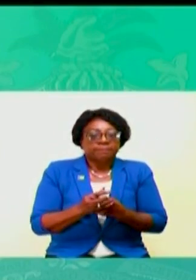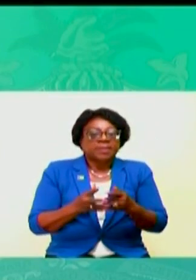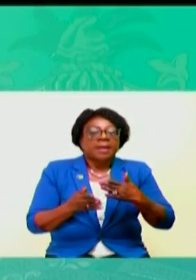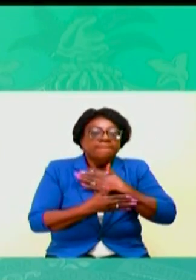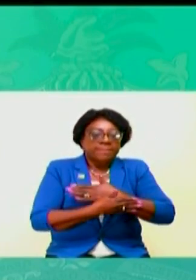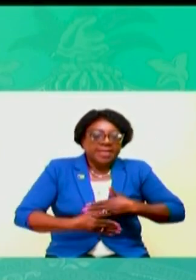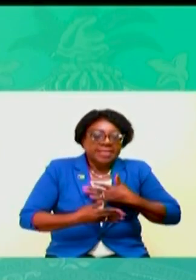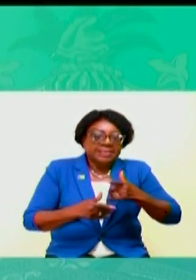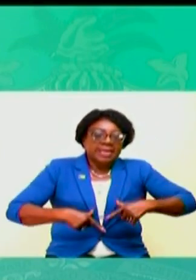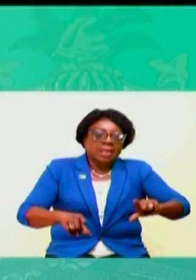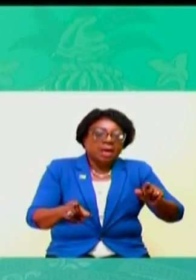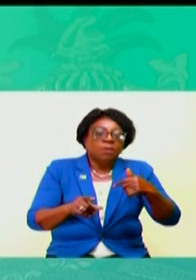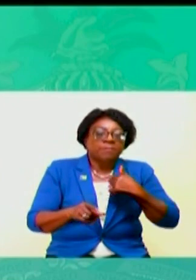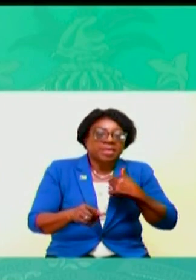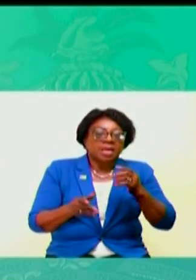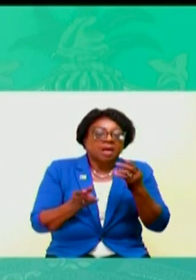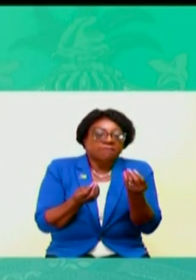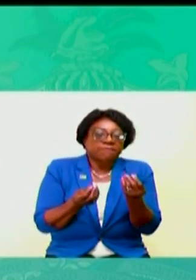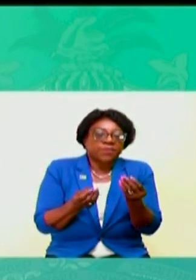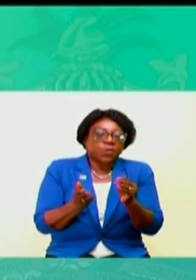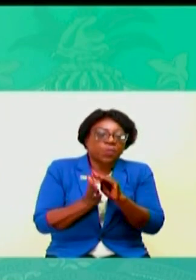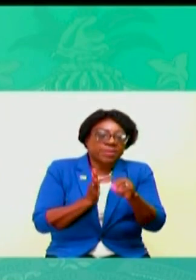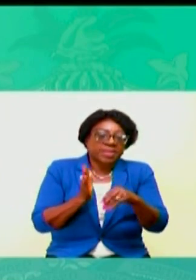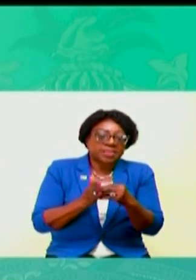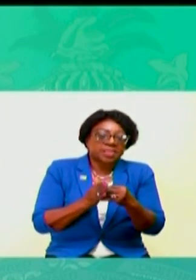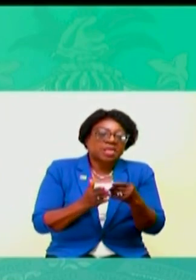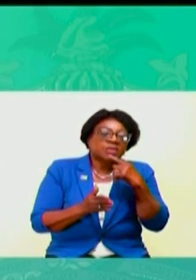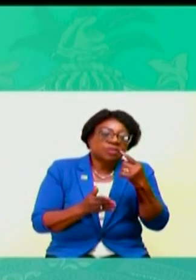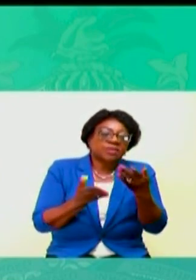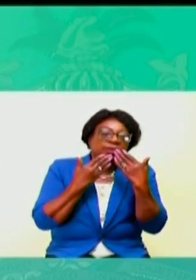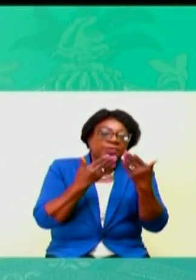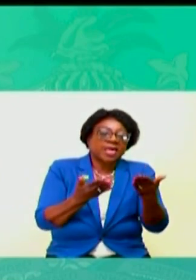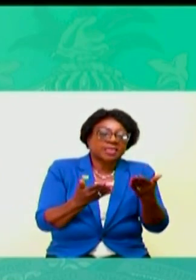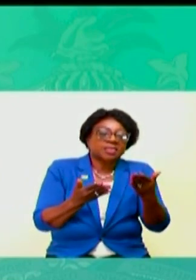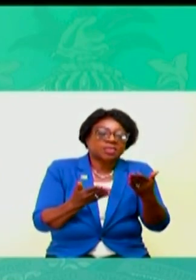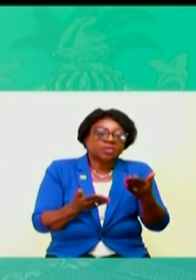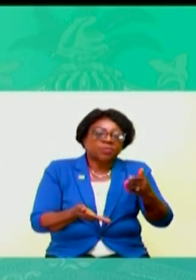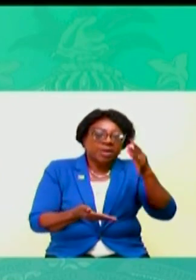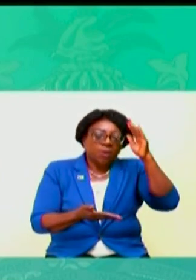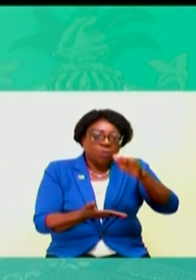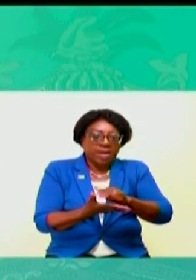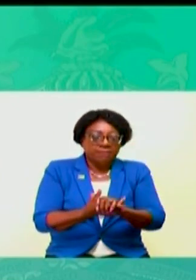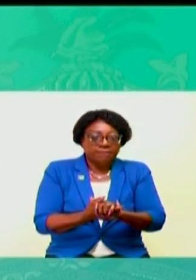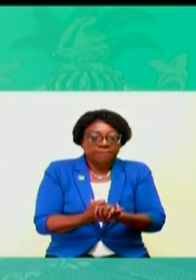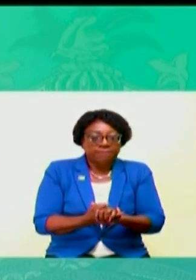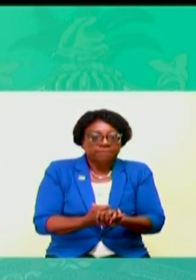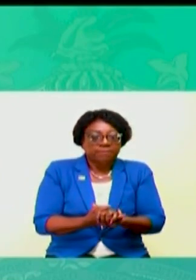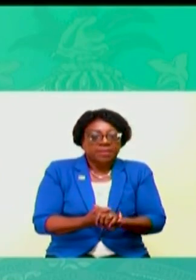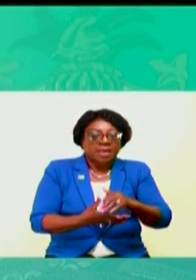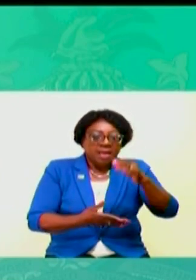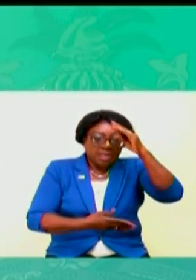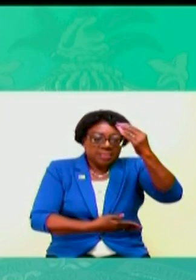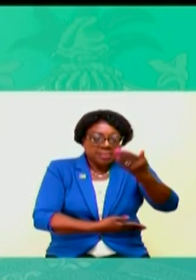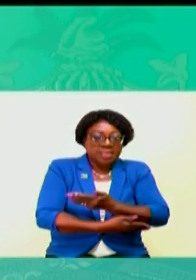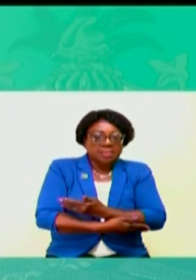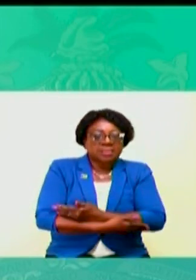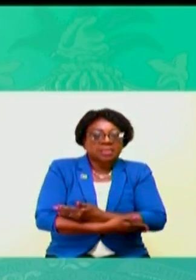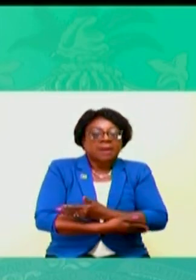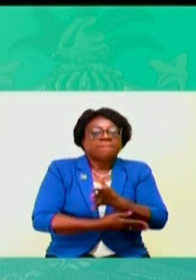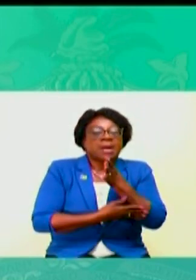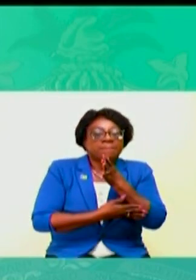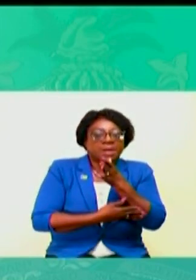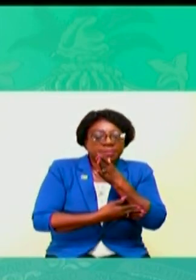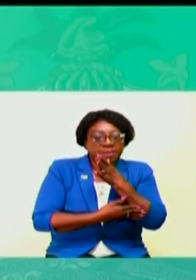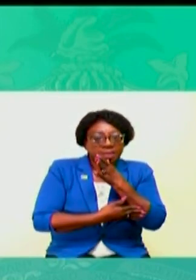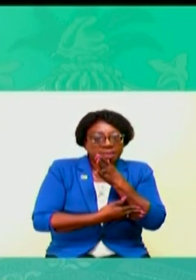me a few moments to express my sincere thanks to my wife, Clara, of 35 years, our sons, my mother,